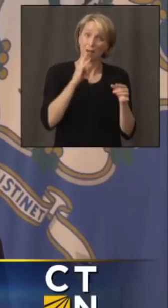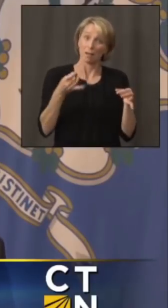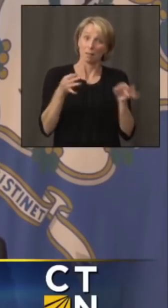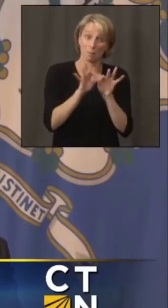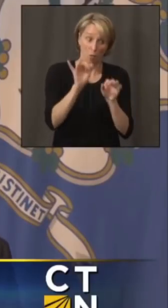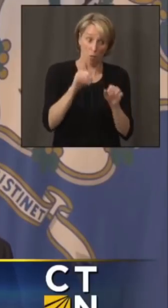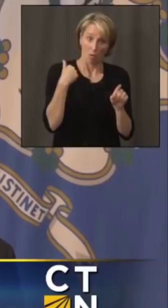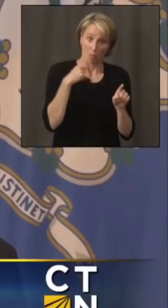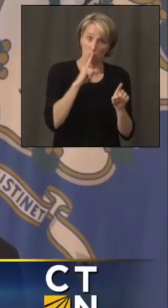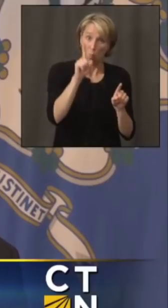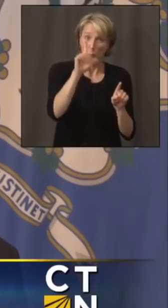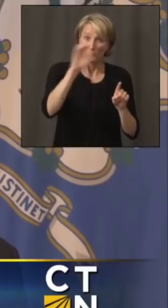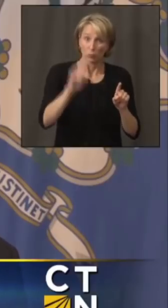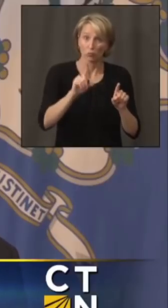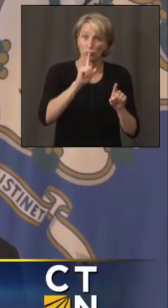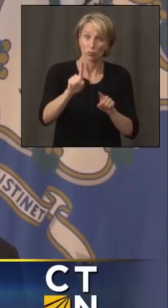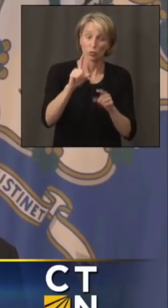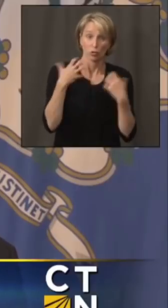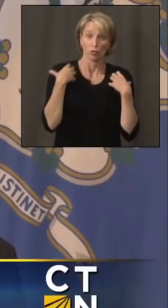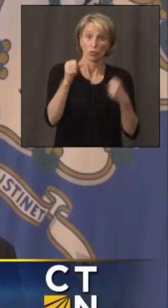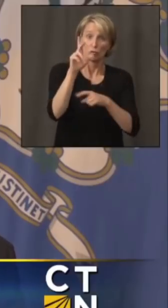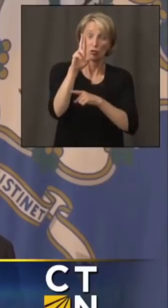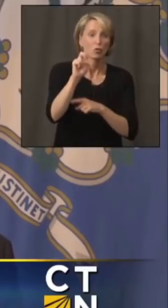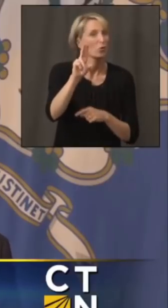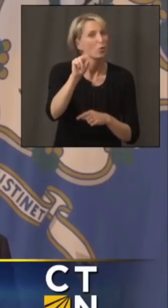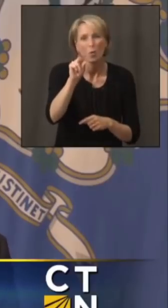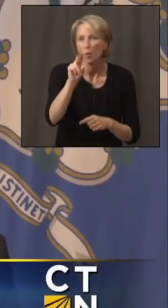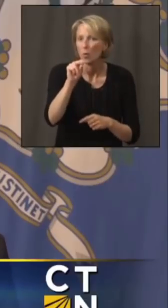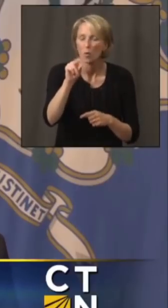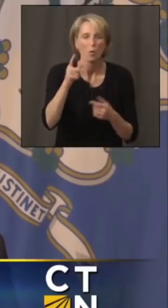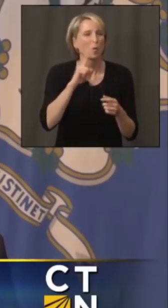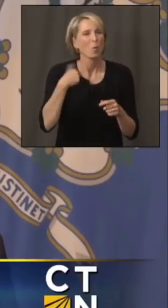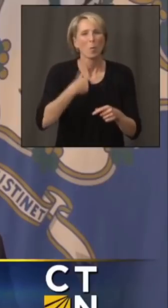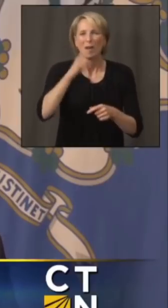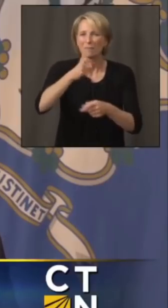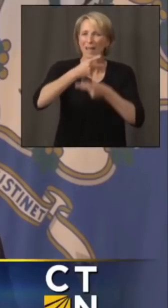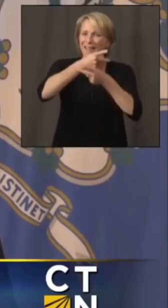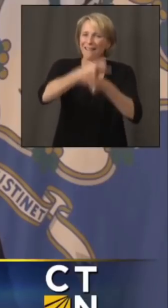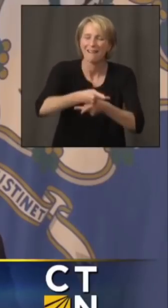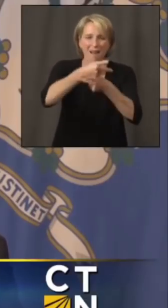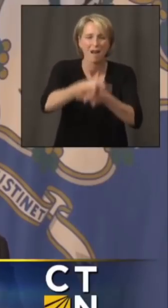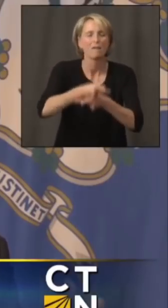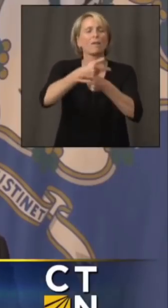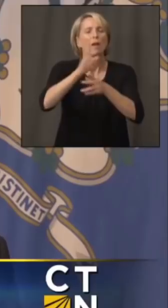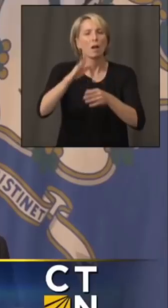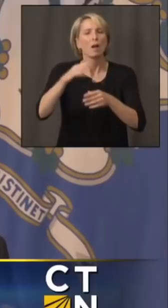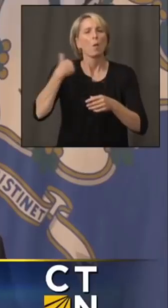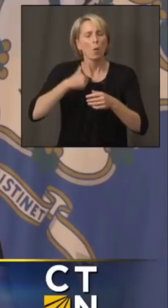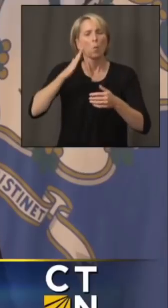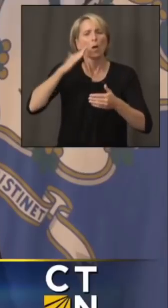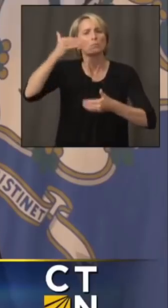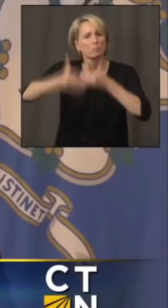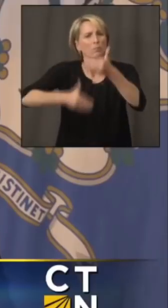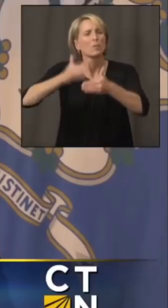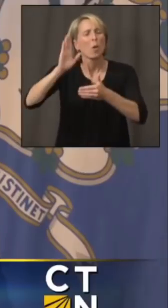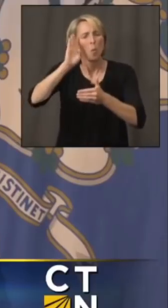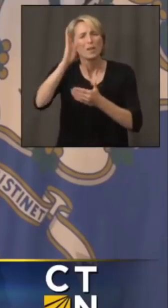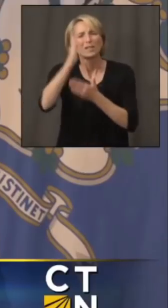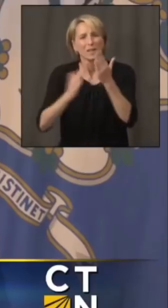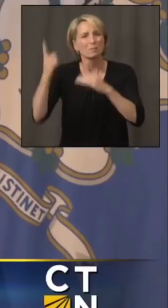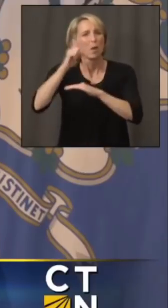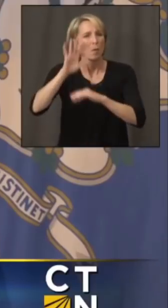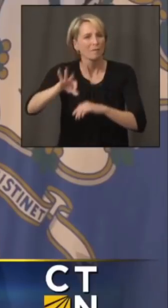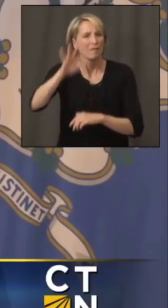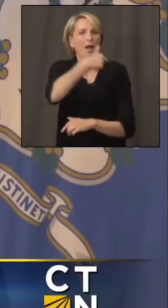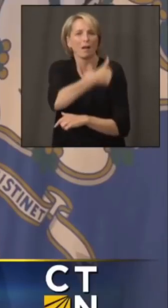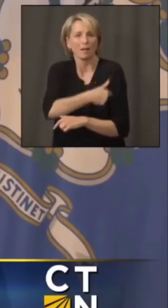have therapies, and someday we are going to have a vaccine. And people have to have confidence that we didn't rush this, we didn't cut corners,